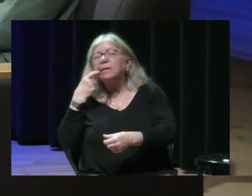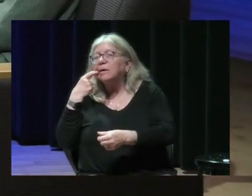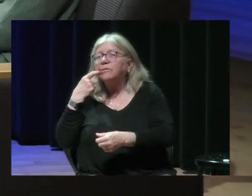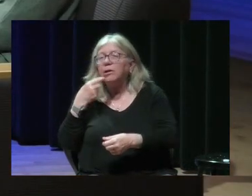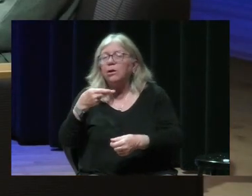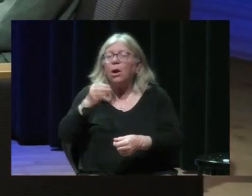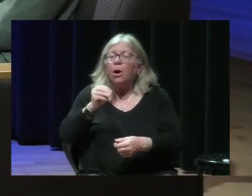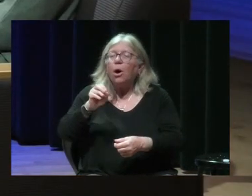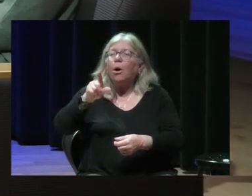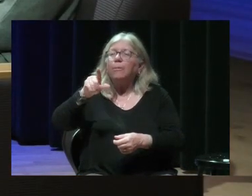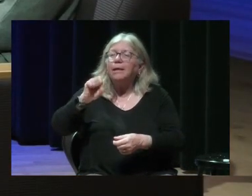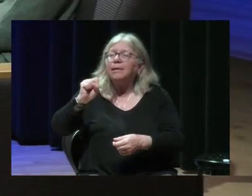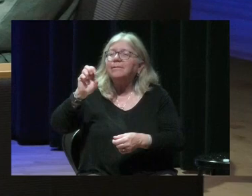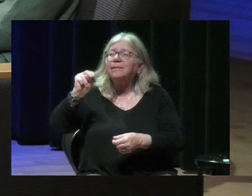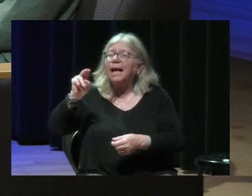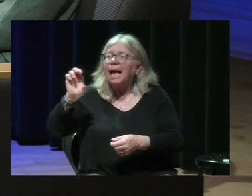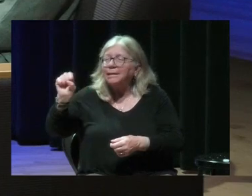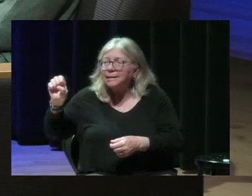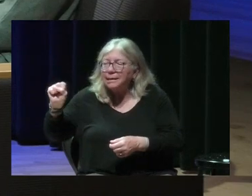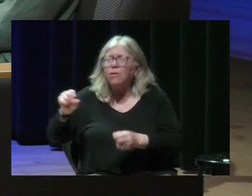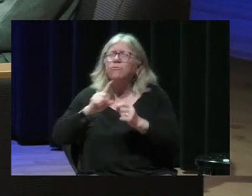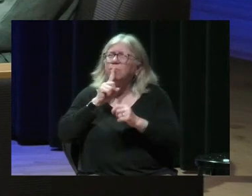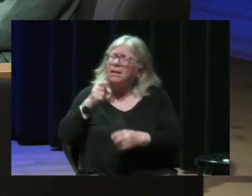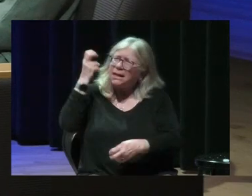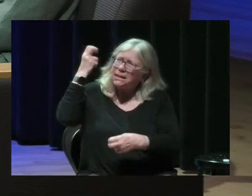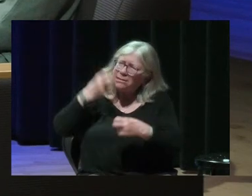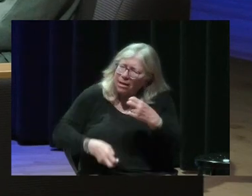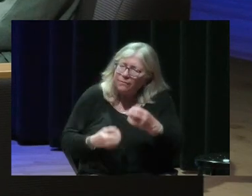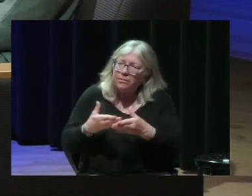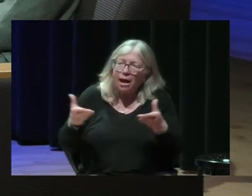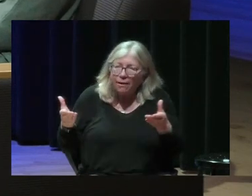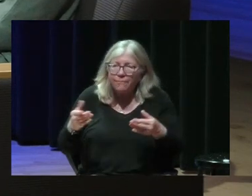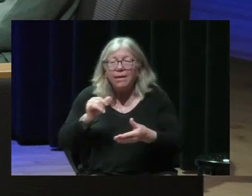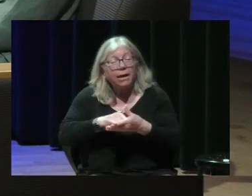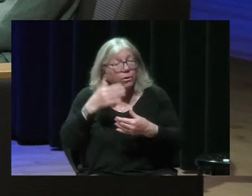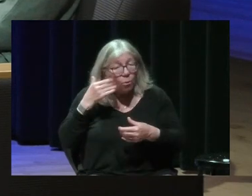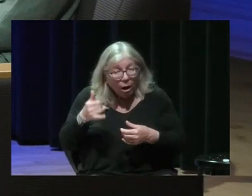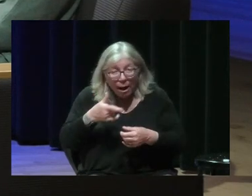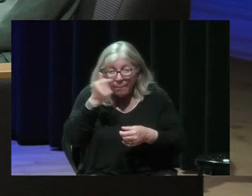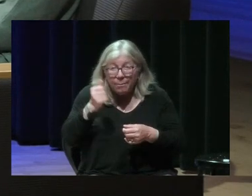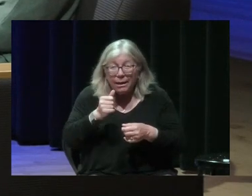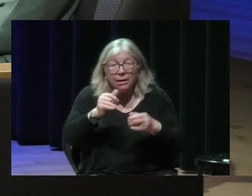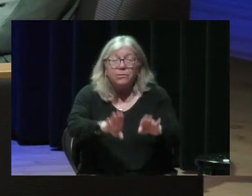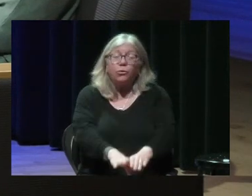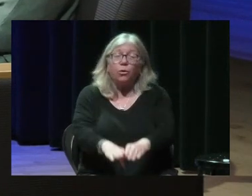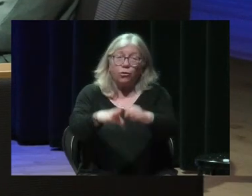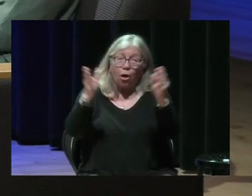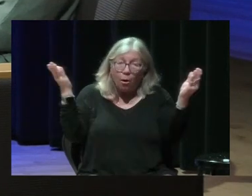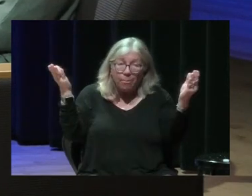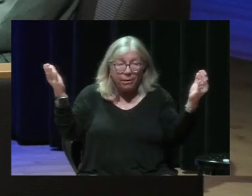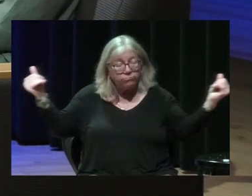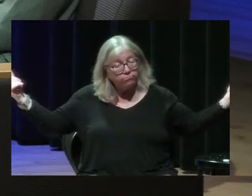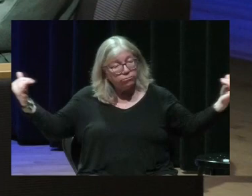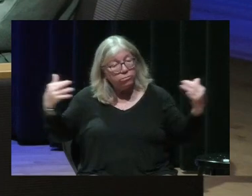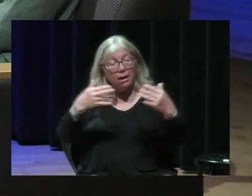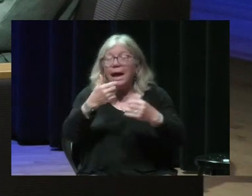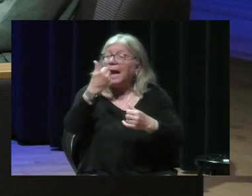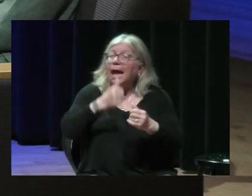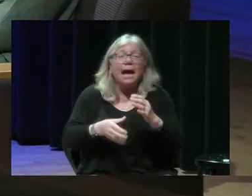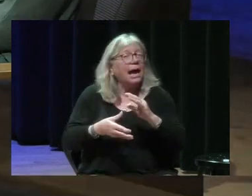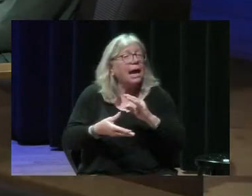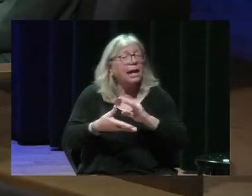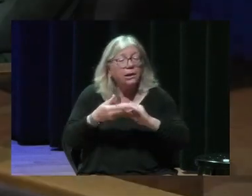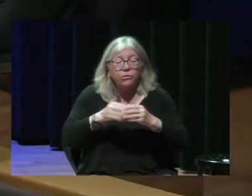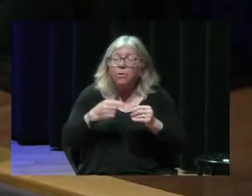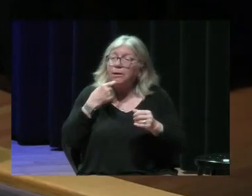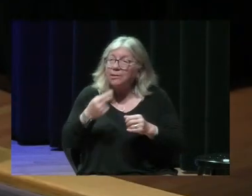some really, really tough stuff, and that's why, right? Because the doors are open. Because any stories we tell